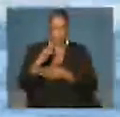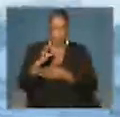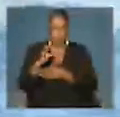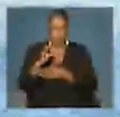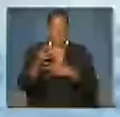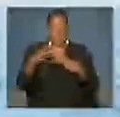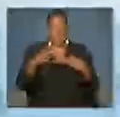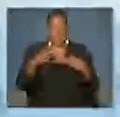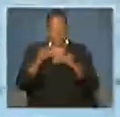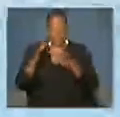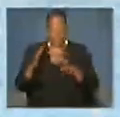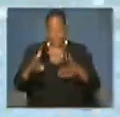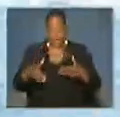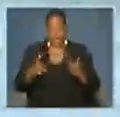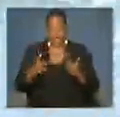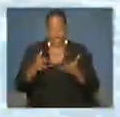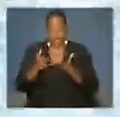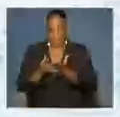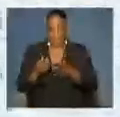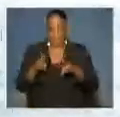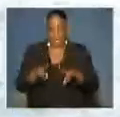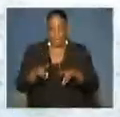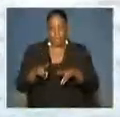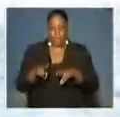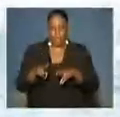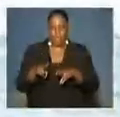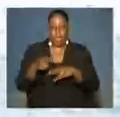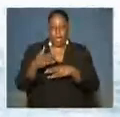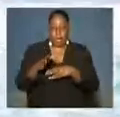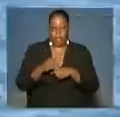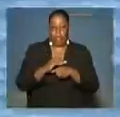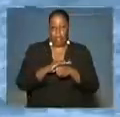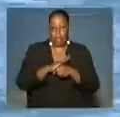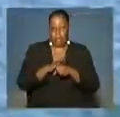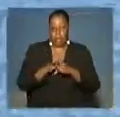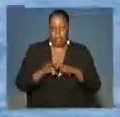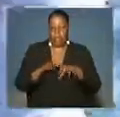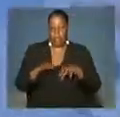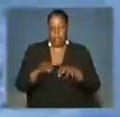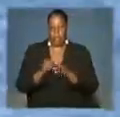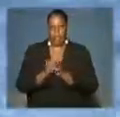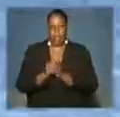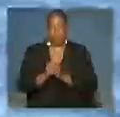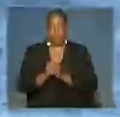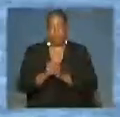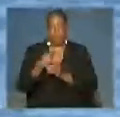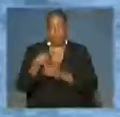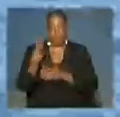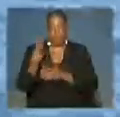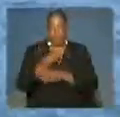that the event was able to take place after being away for a while due to the COVID-19 pandemic. We're super excited to host